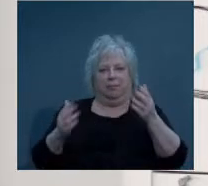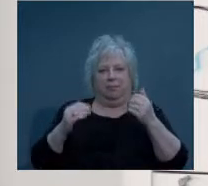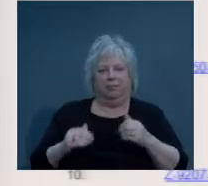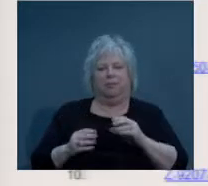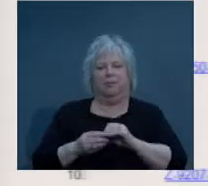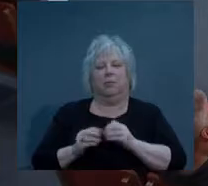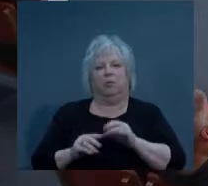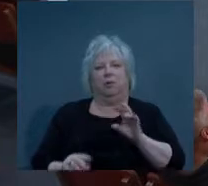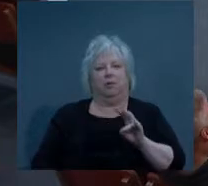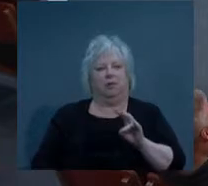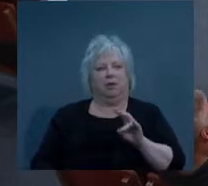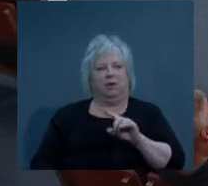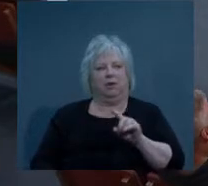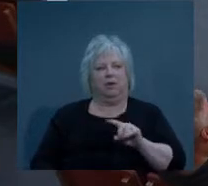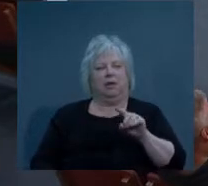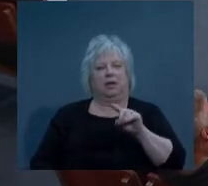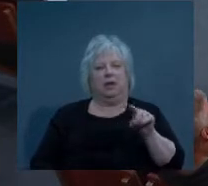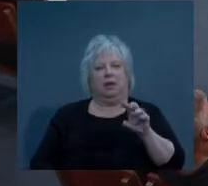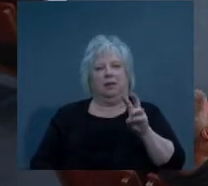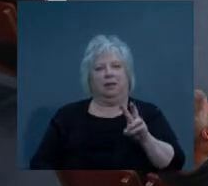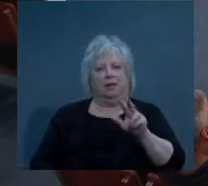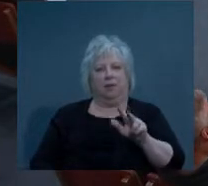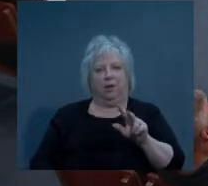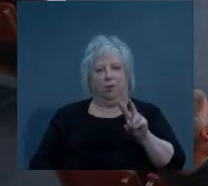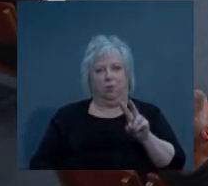7, file